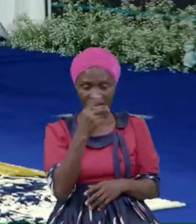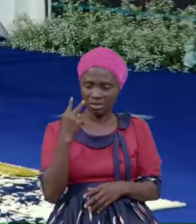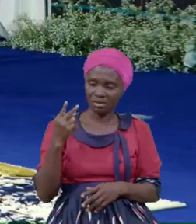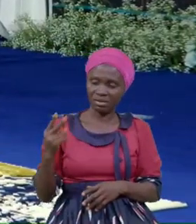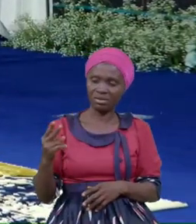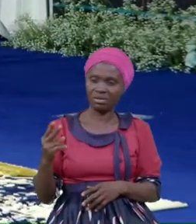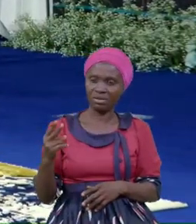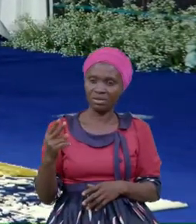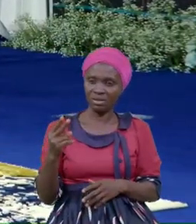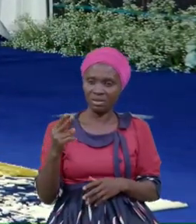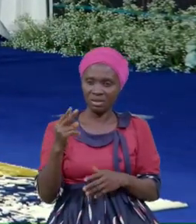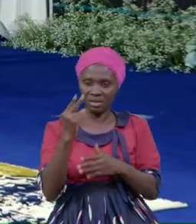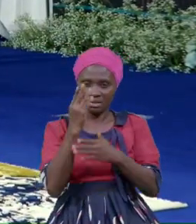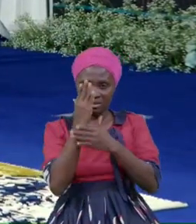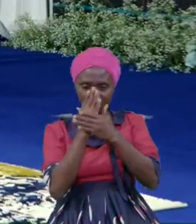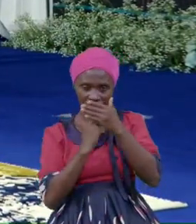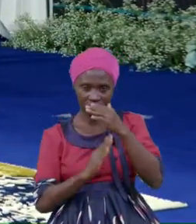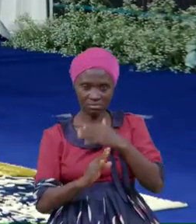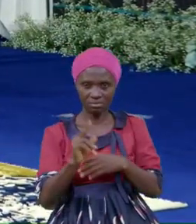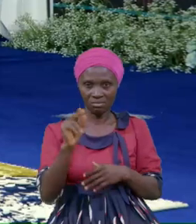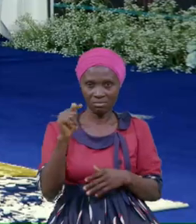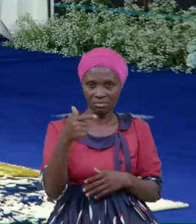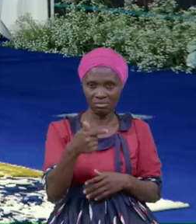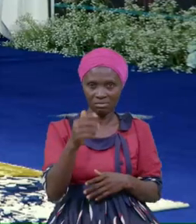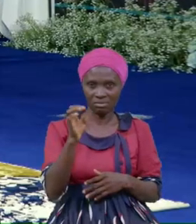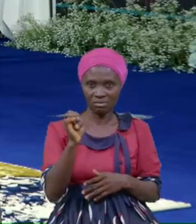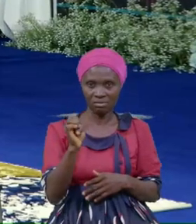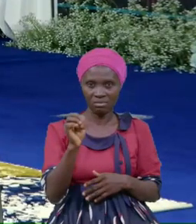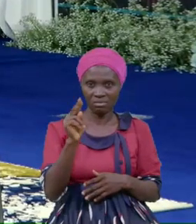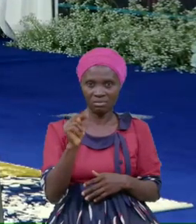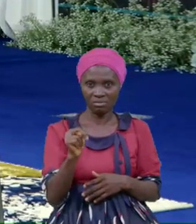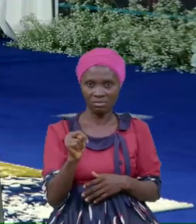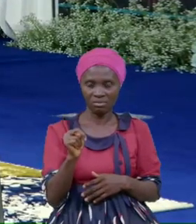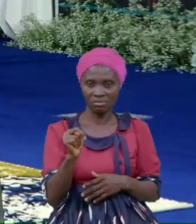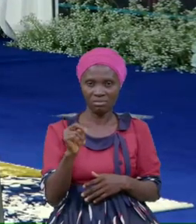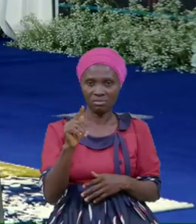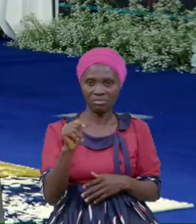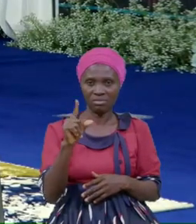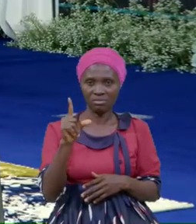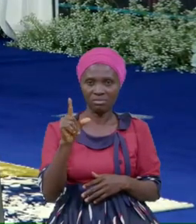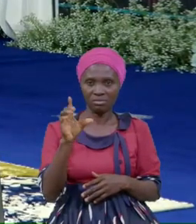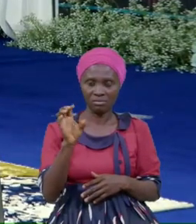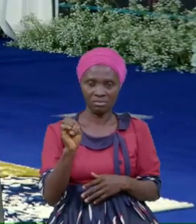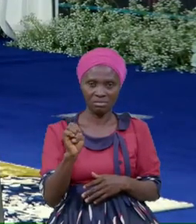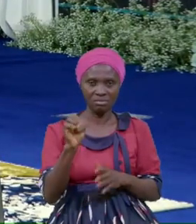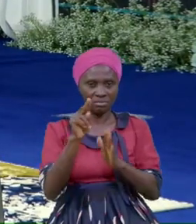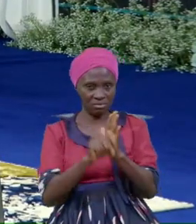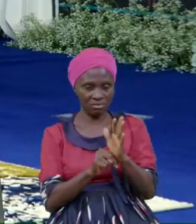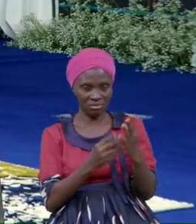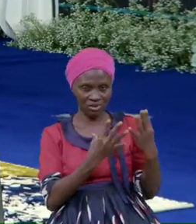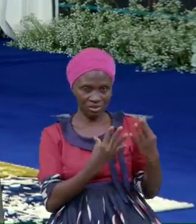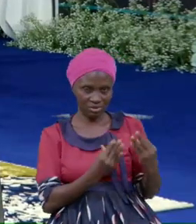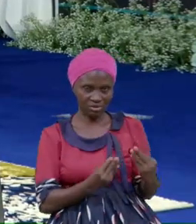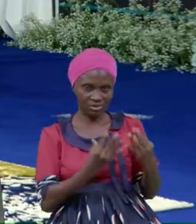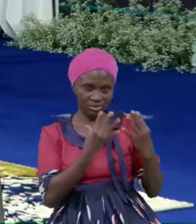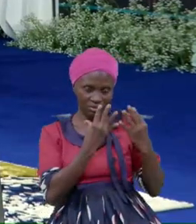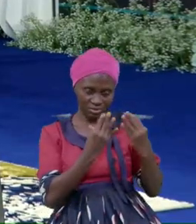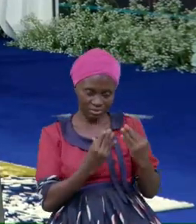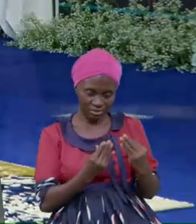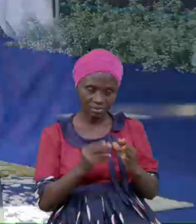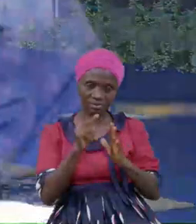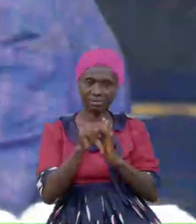were tender with each other. And he said, no doubt, grace is in this place. Because when